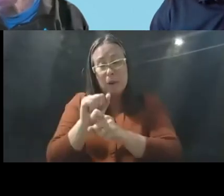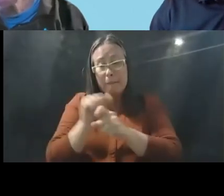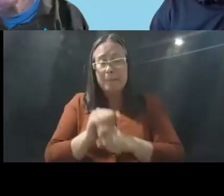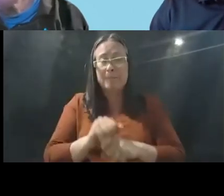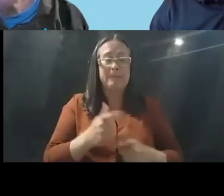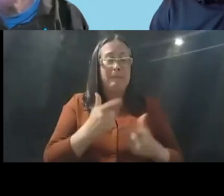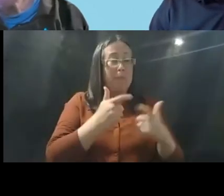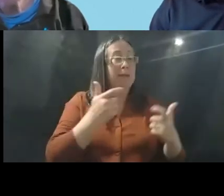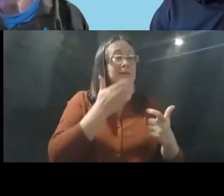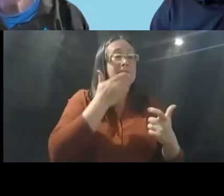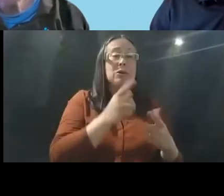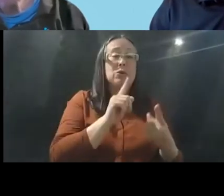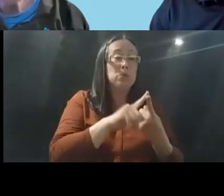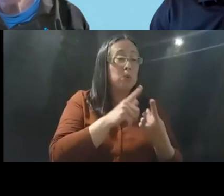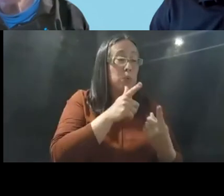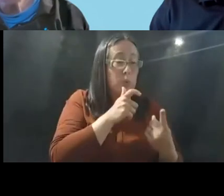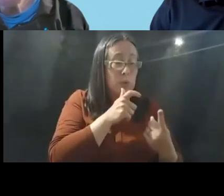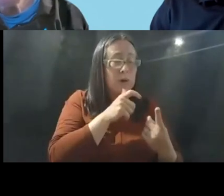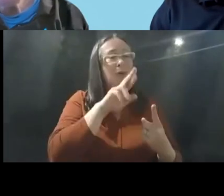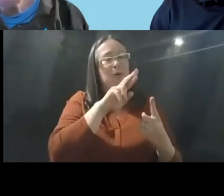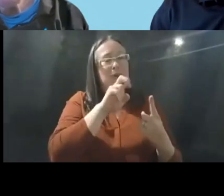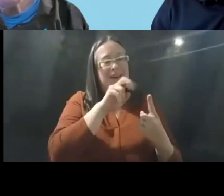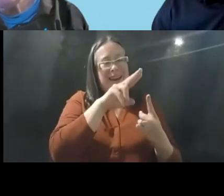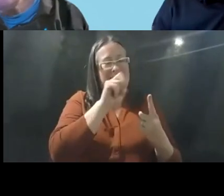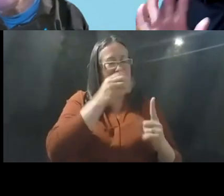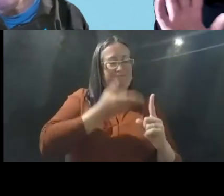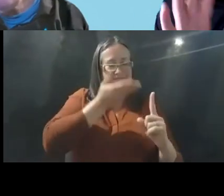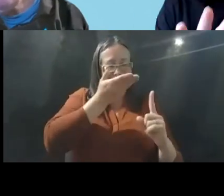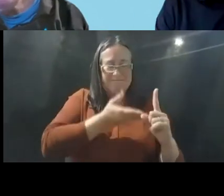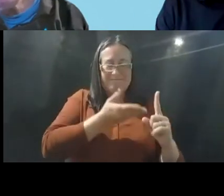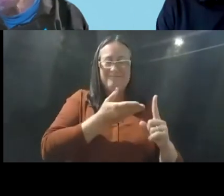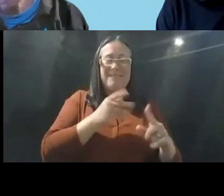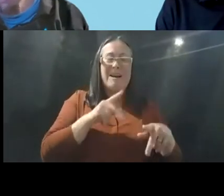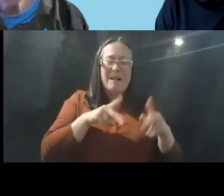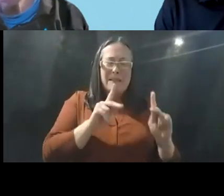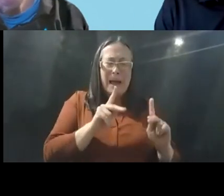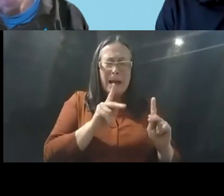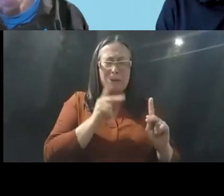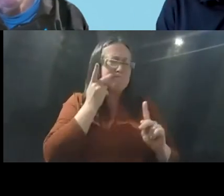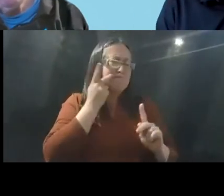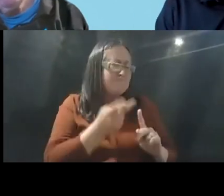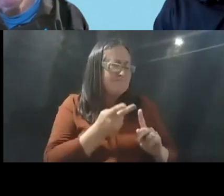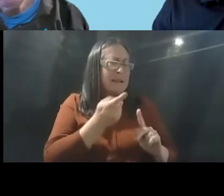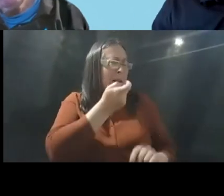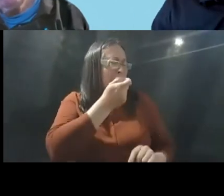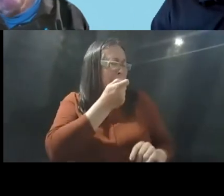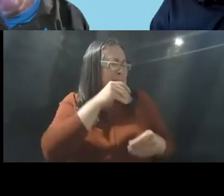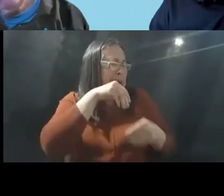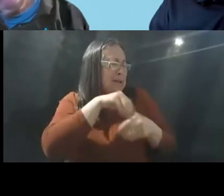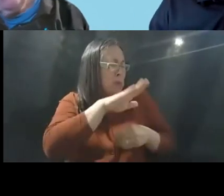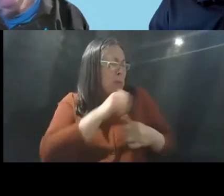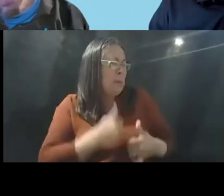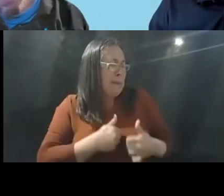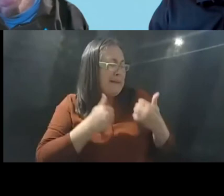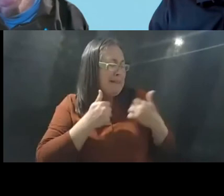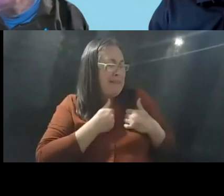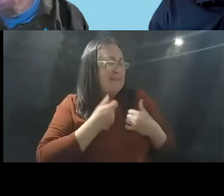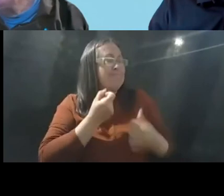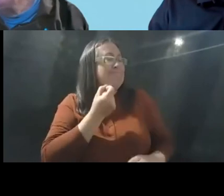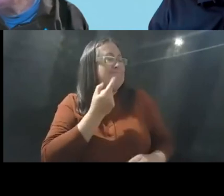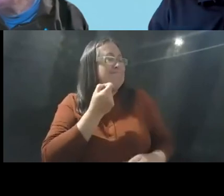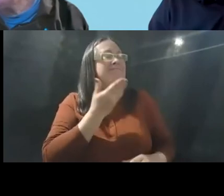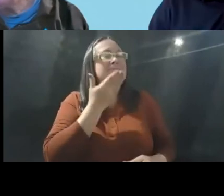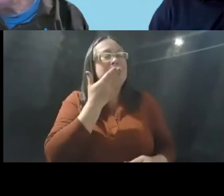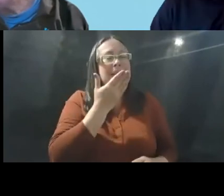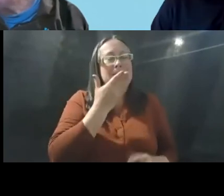thanks of all goes to Renee for allowing us to kind of get a window into your home and into your life. So thanks so much.